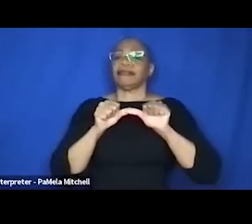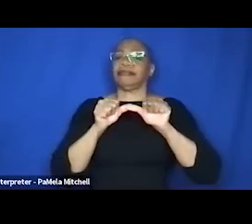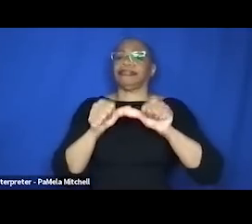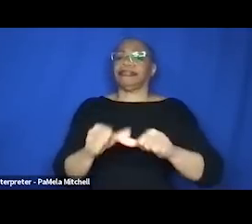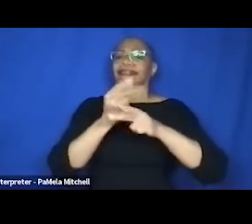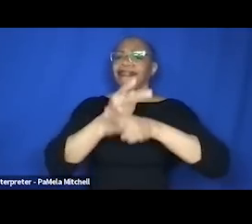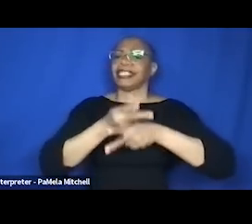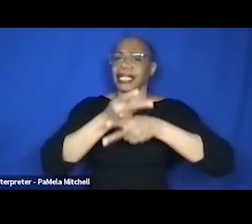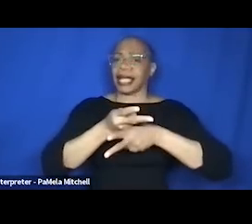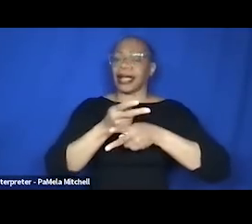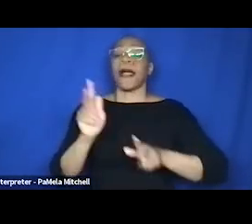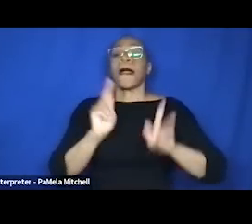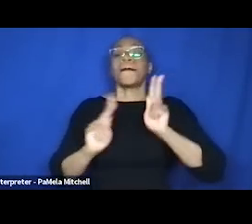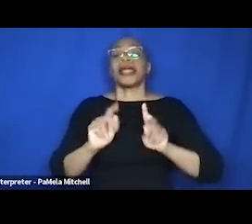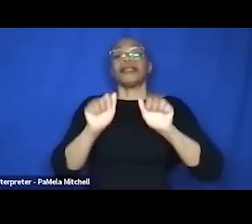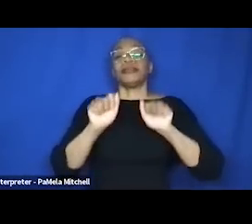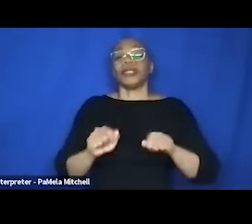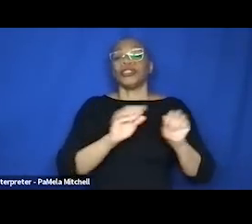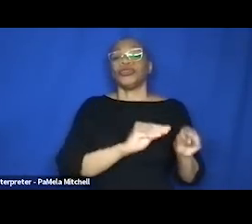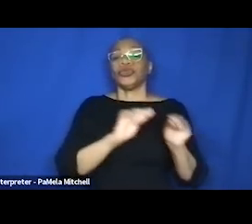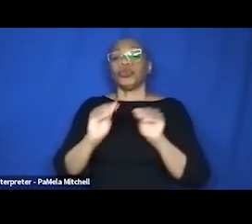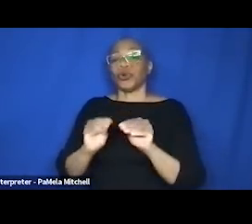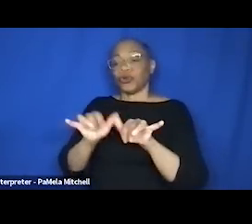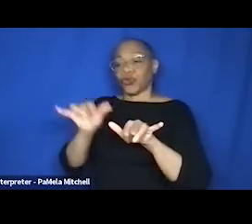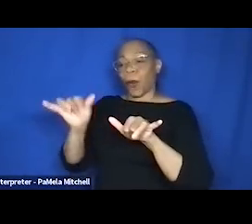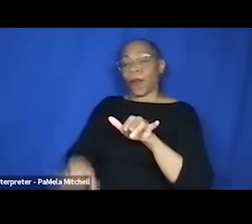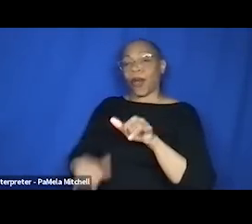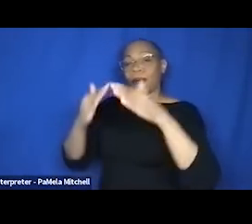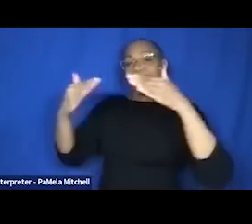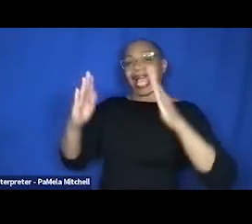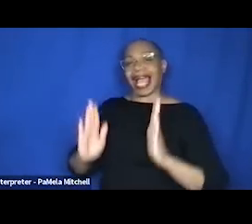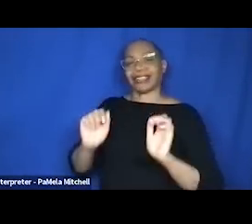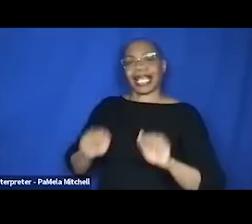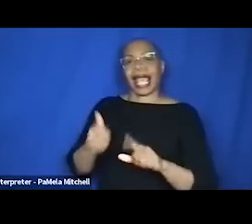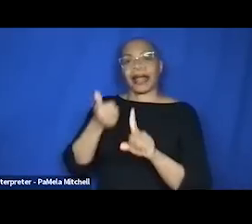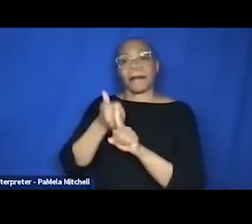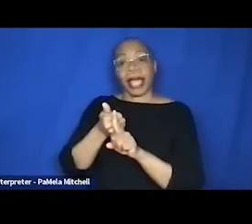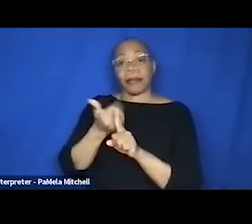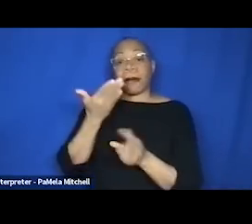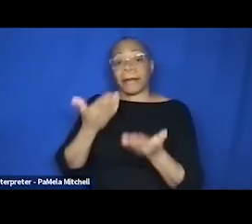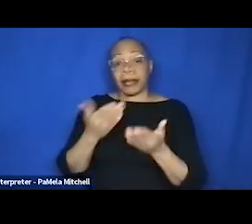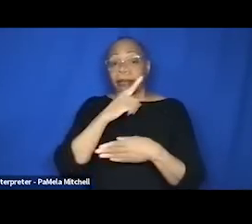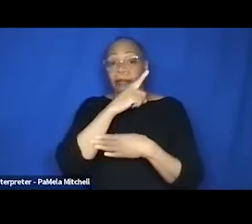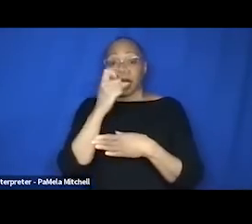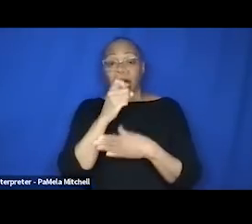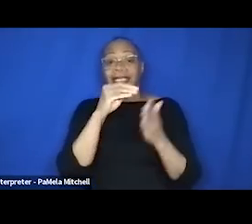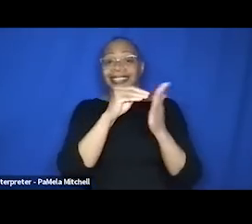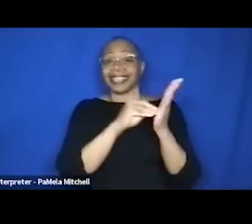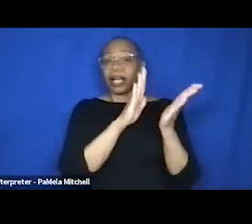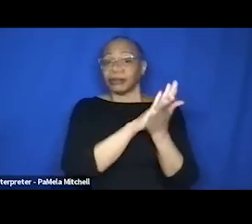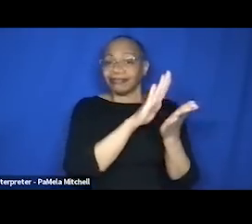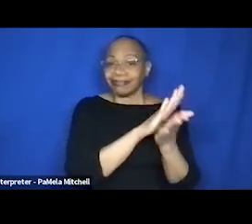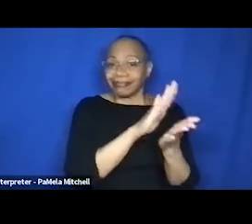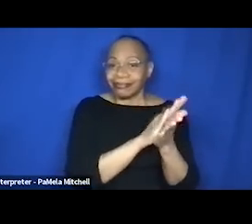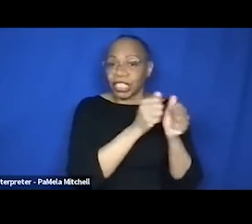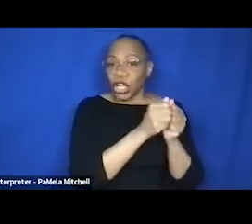People's ability to continue moving towards permanent housing can be impacted. This may be because of loss of documents. So people often lose their birth